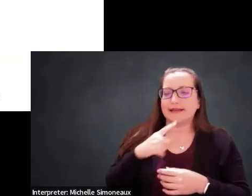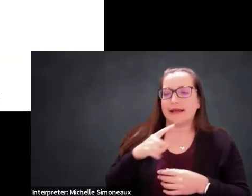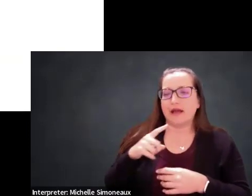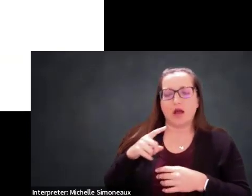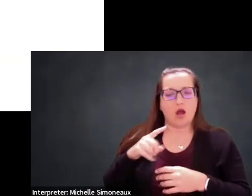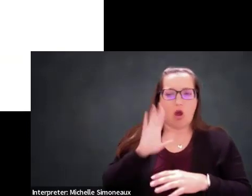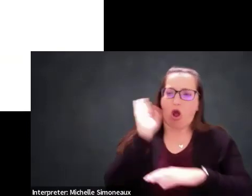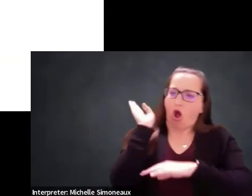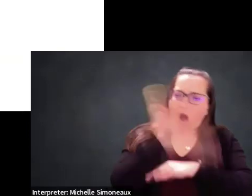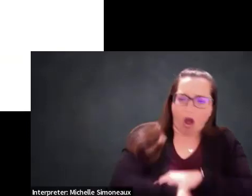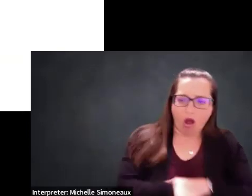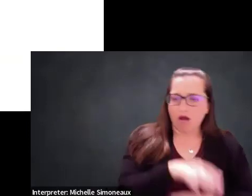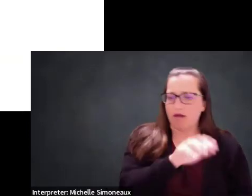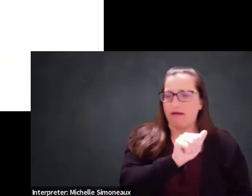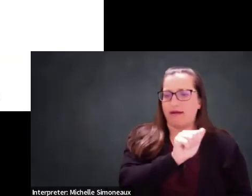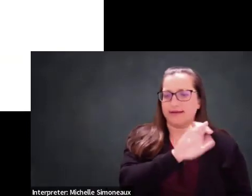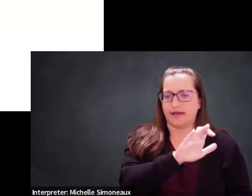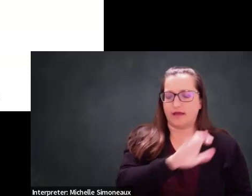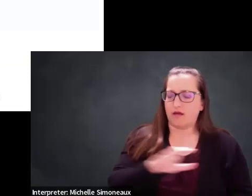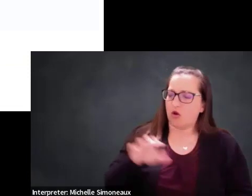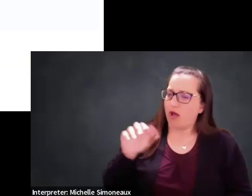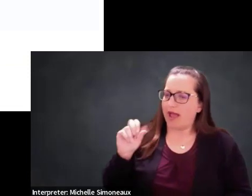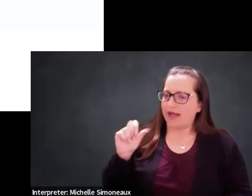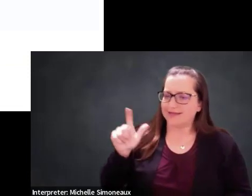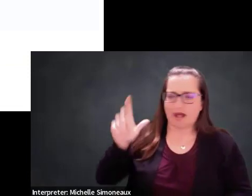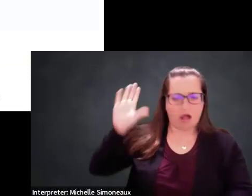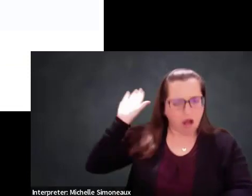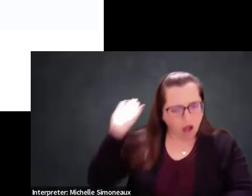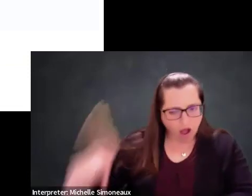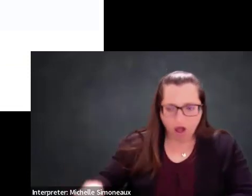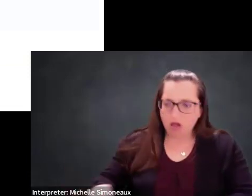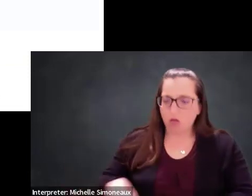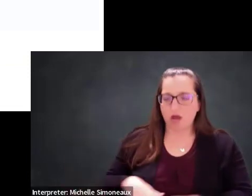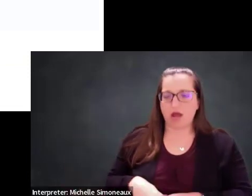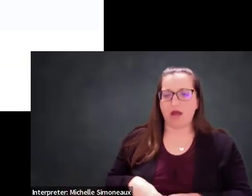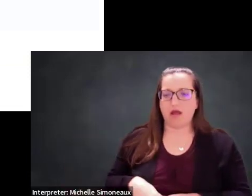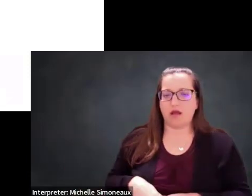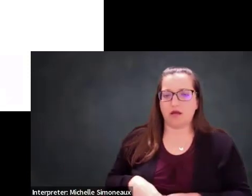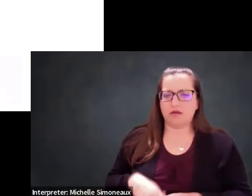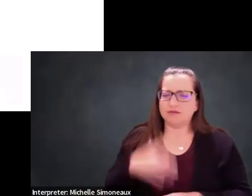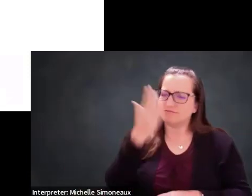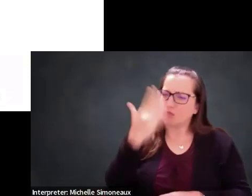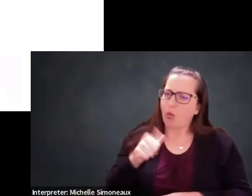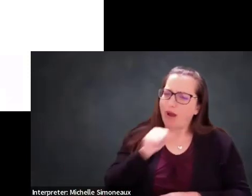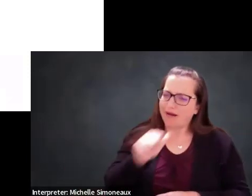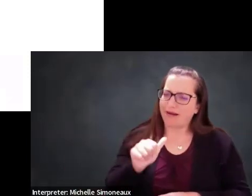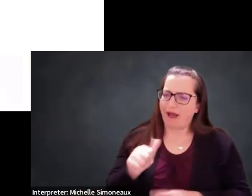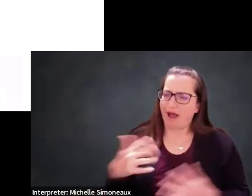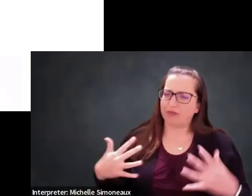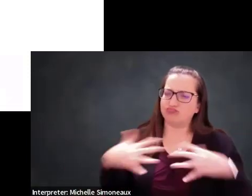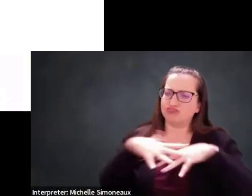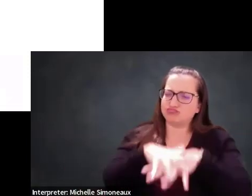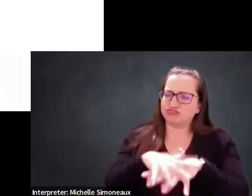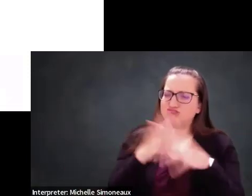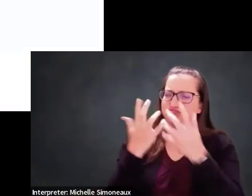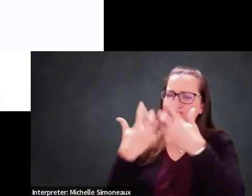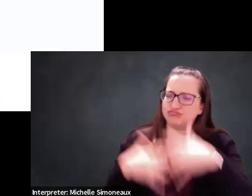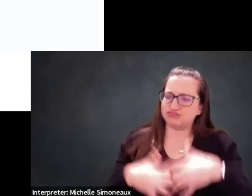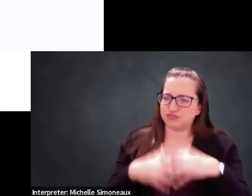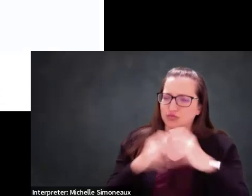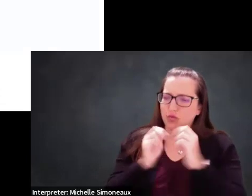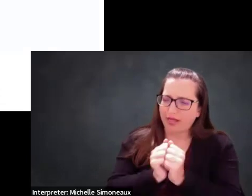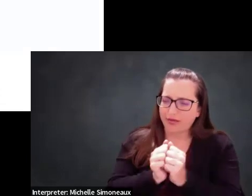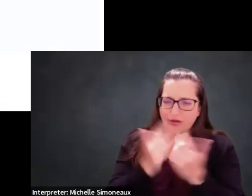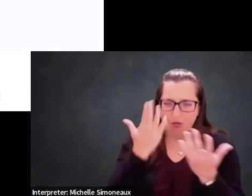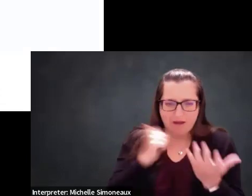the all or nothing, or we see sign language, all or nothing. And it's, well, why can't everything work together? Why do these three different modalities,